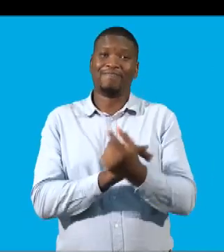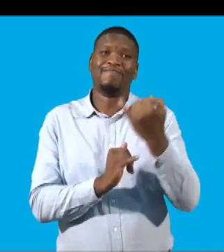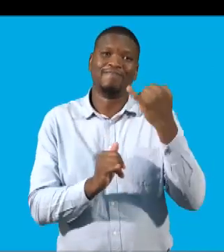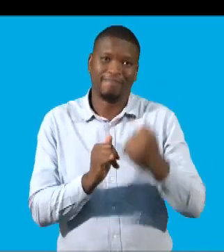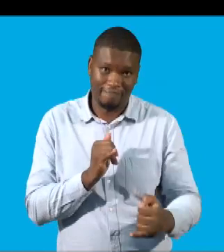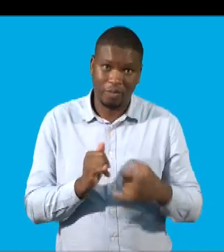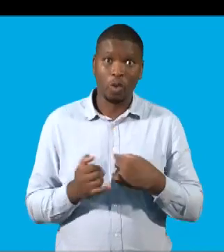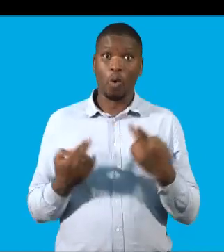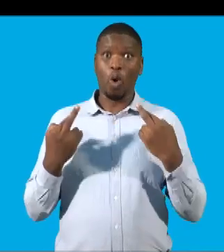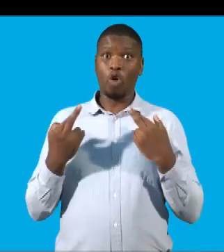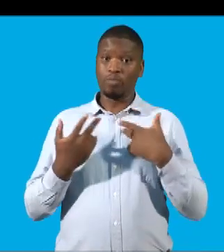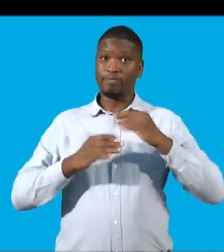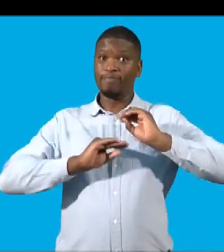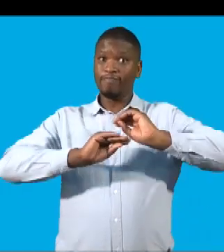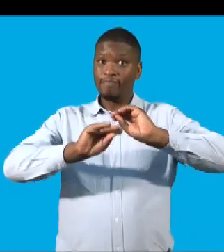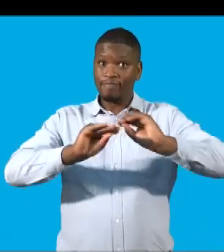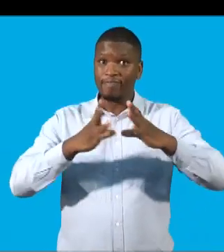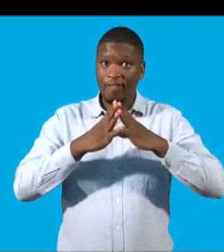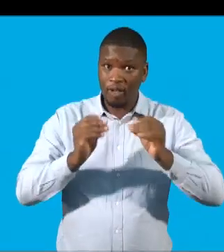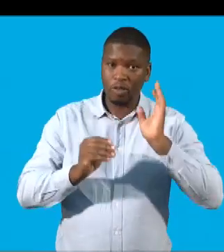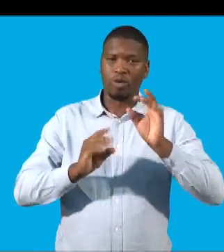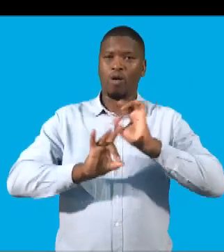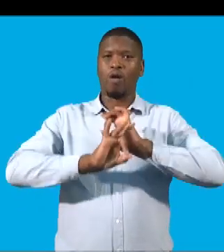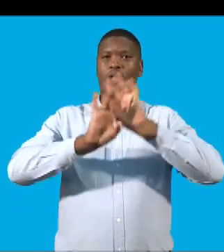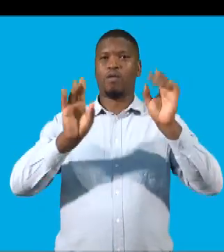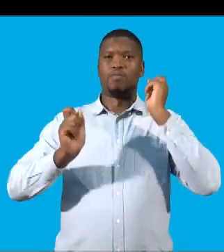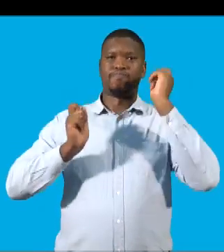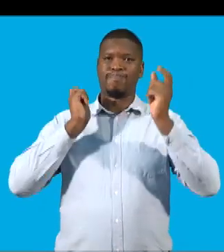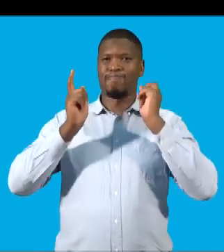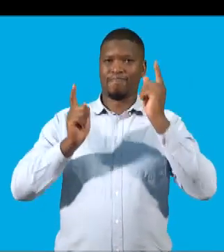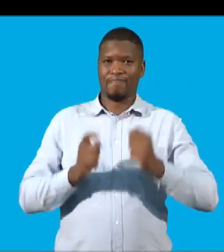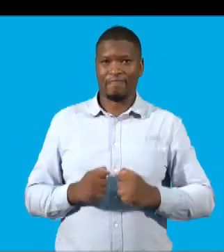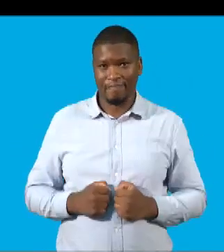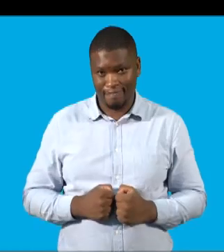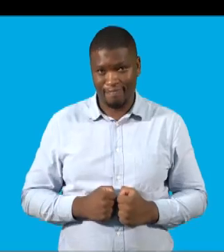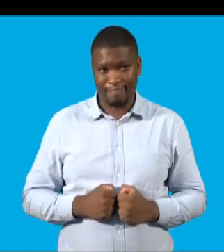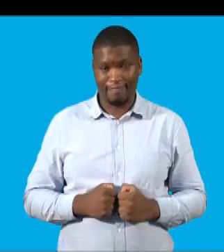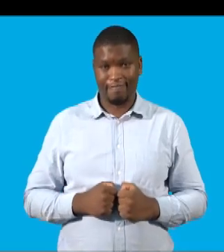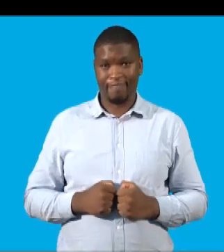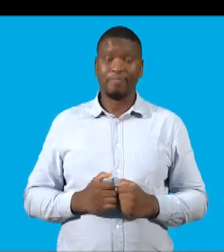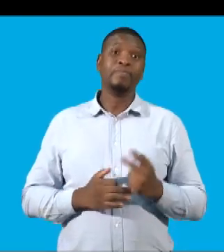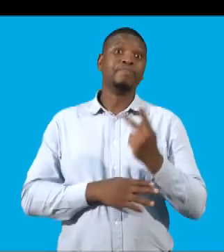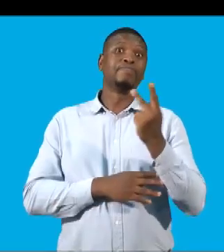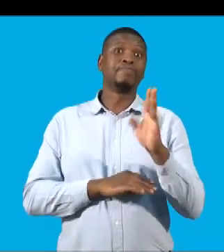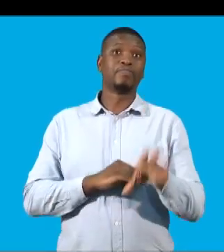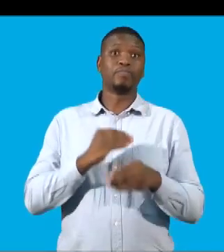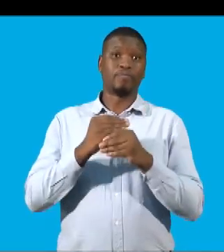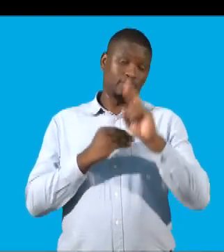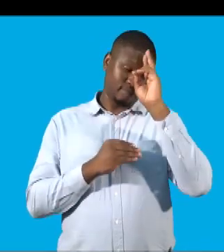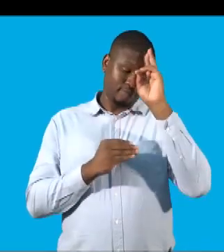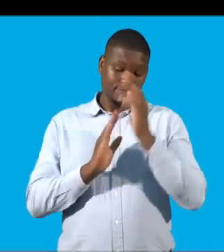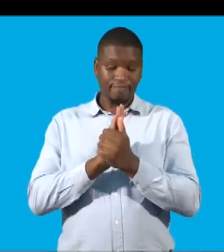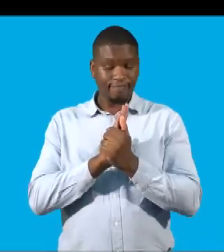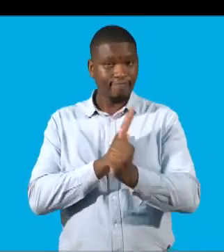And hopefully by the end of this lesson, we will be able to clarify those misconceptions. Let's not forget,